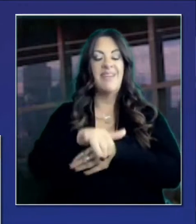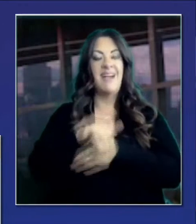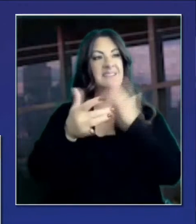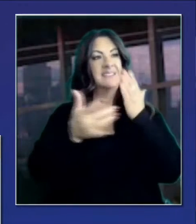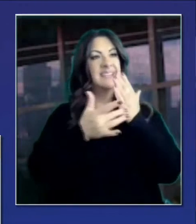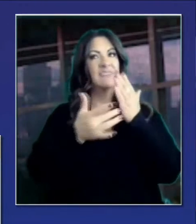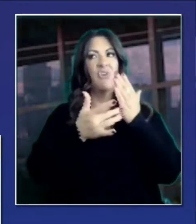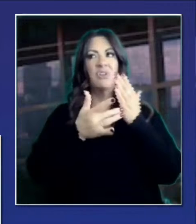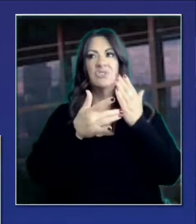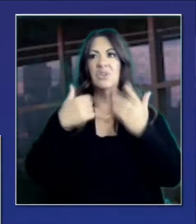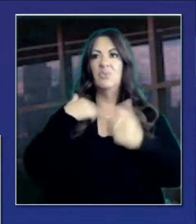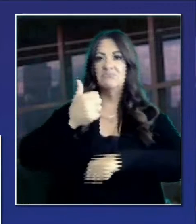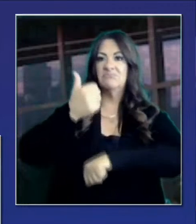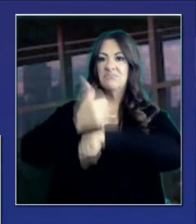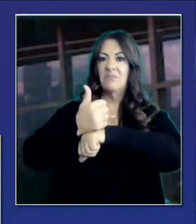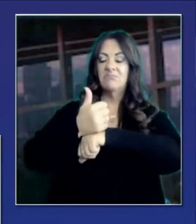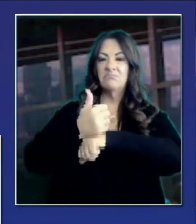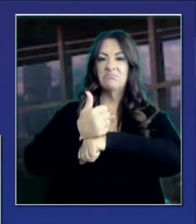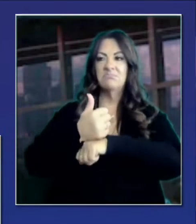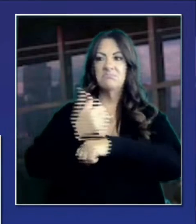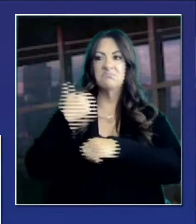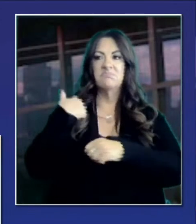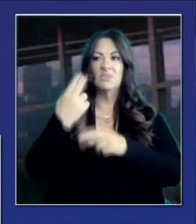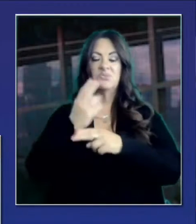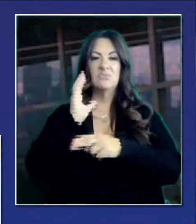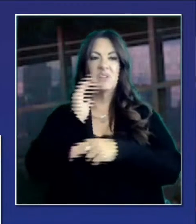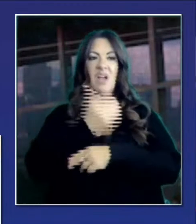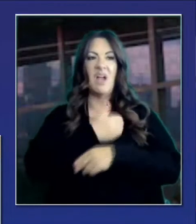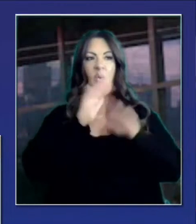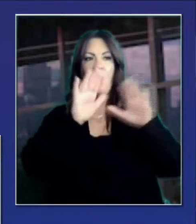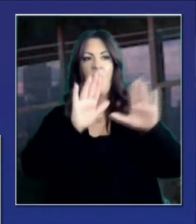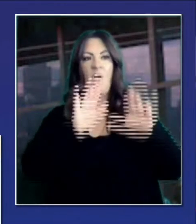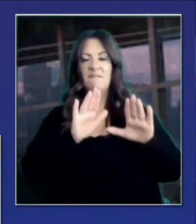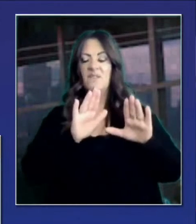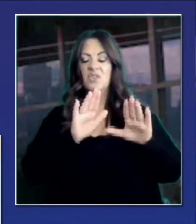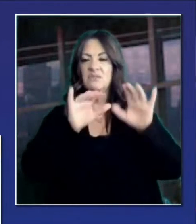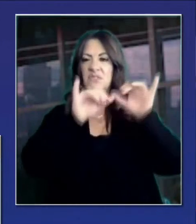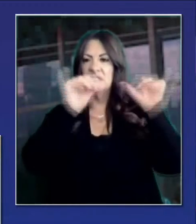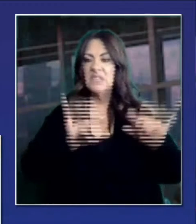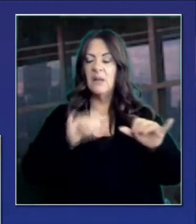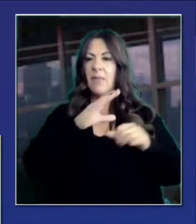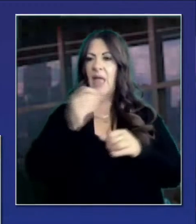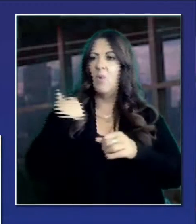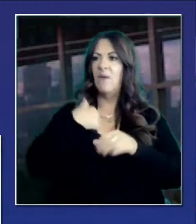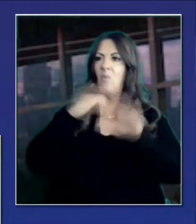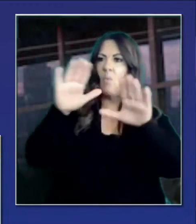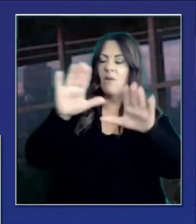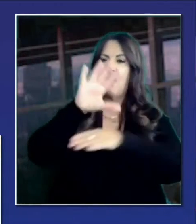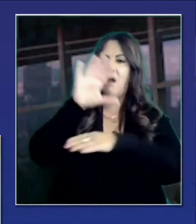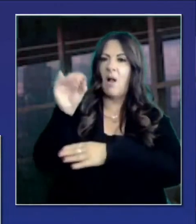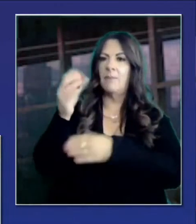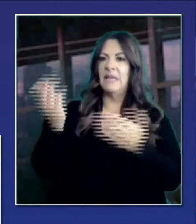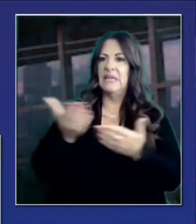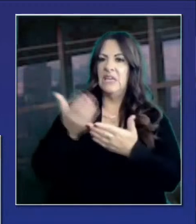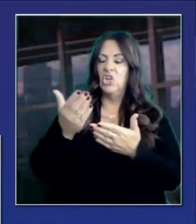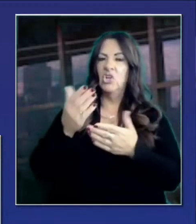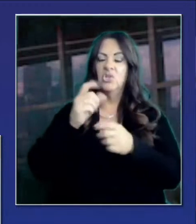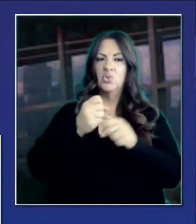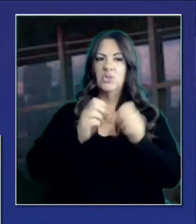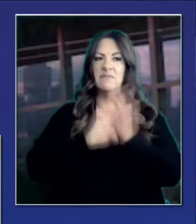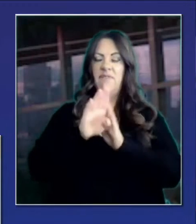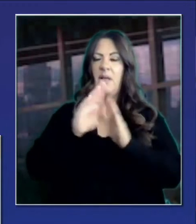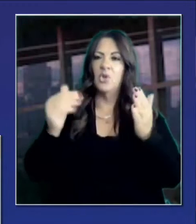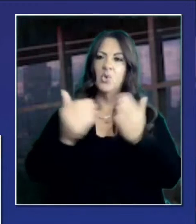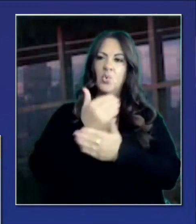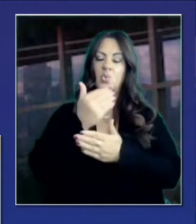technology, leveraging some of California's finest companies. We have a new scheduling system and a new data system. Again,